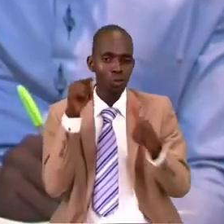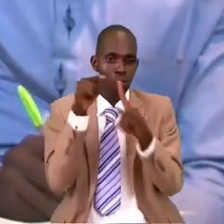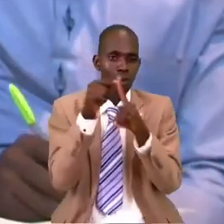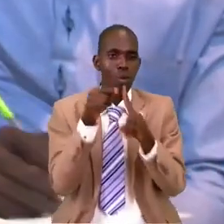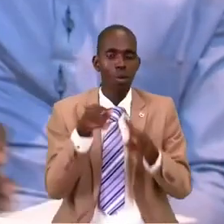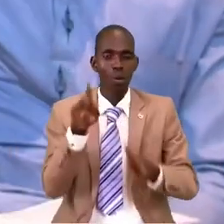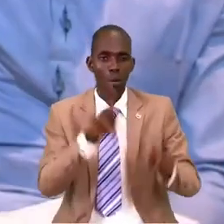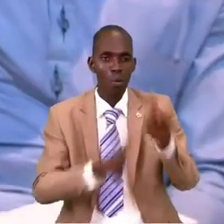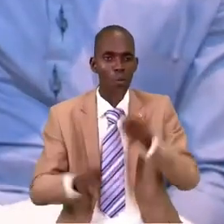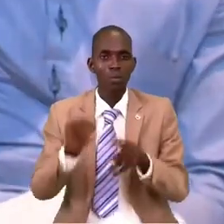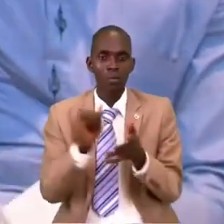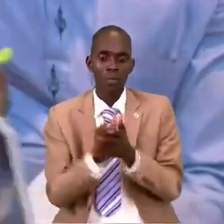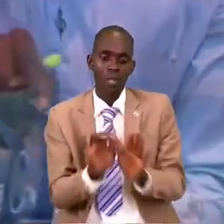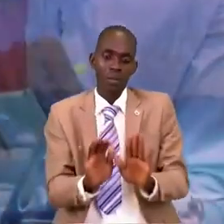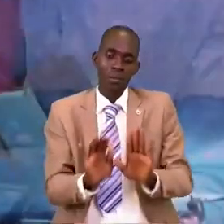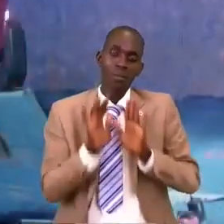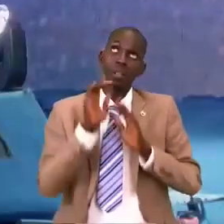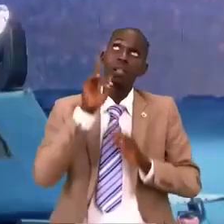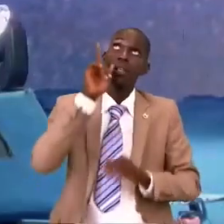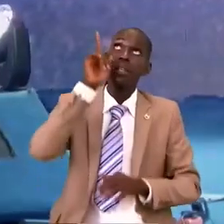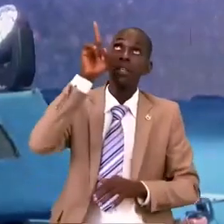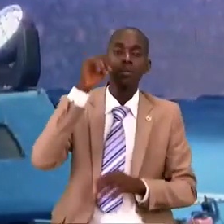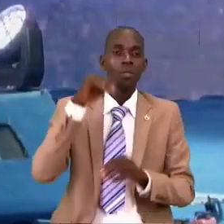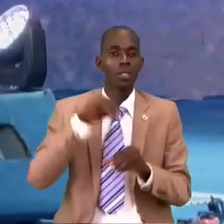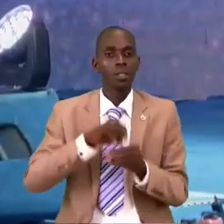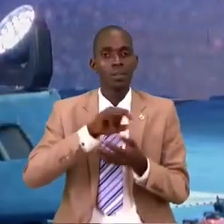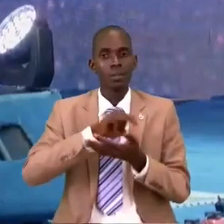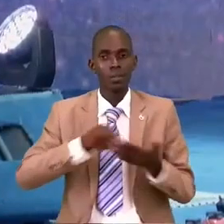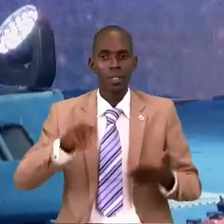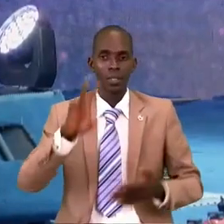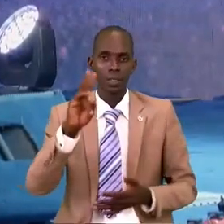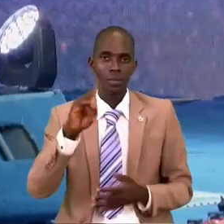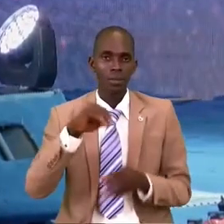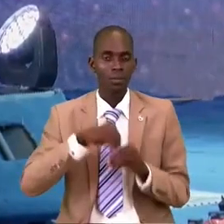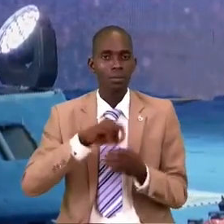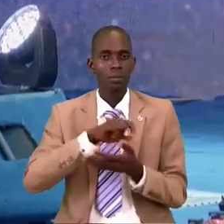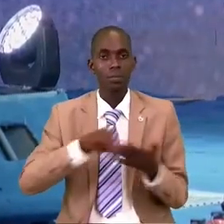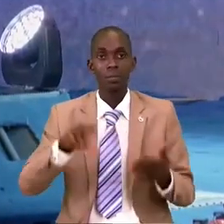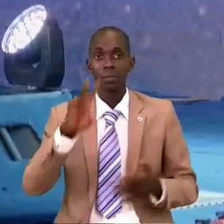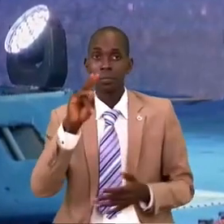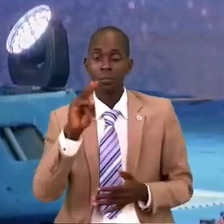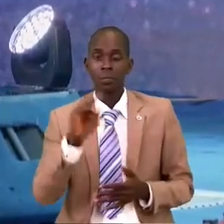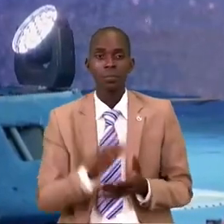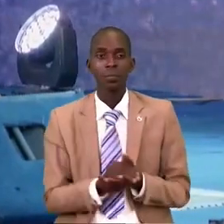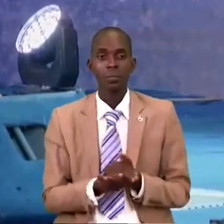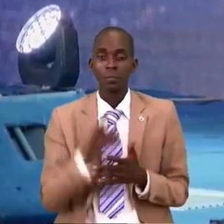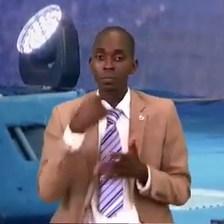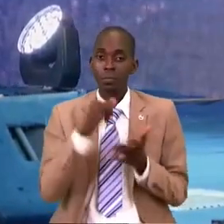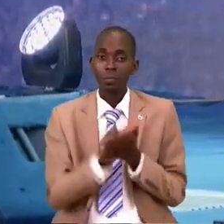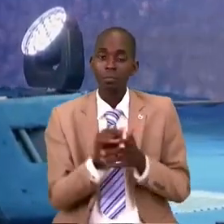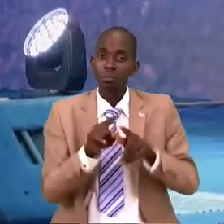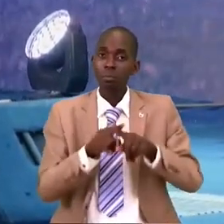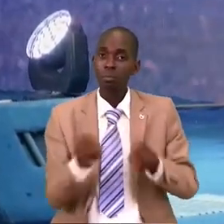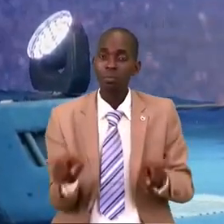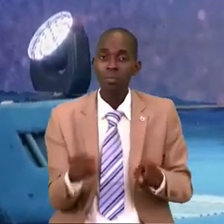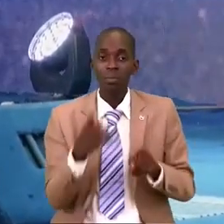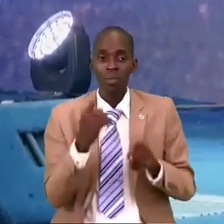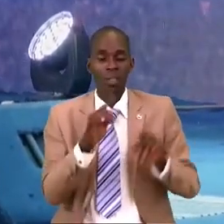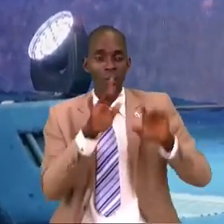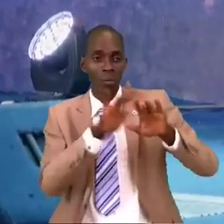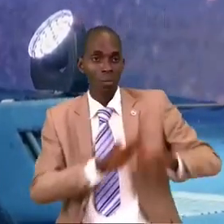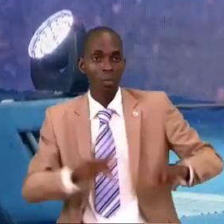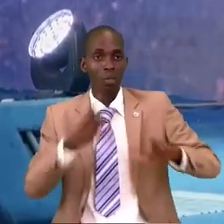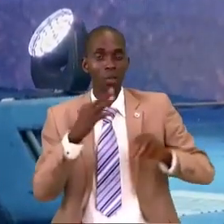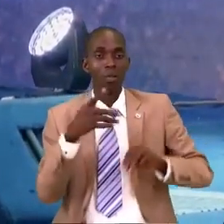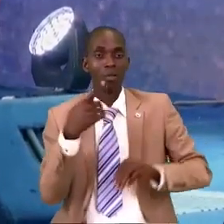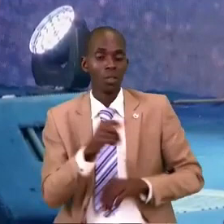but the mercy of the Lord is from everlasting to everlasting. The mercy of the Lord.